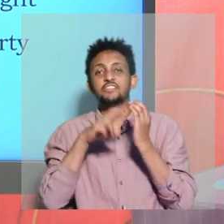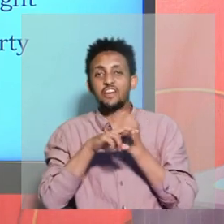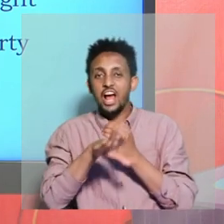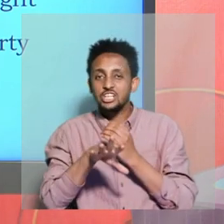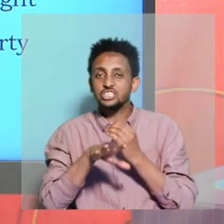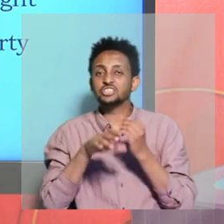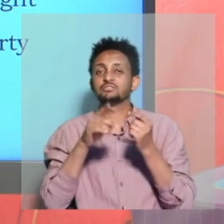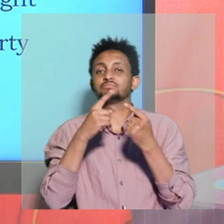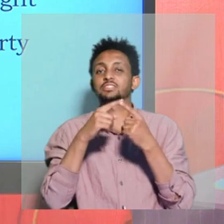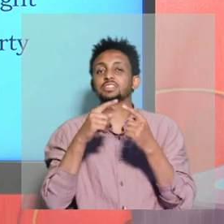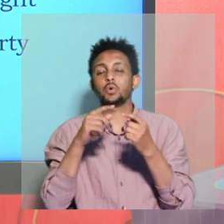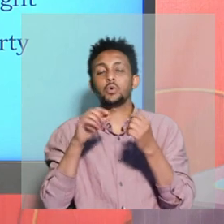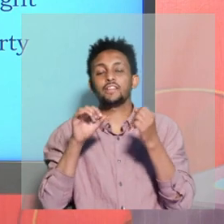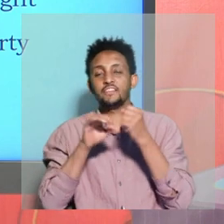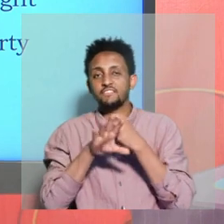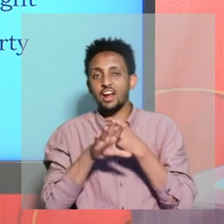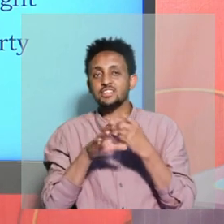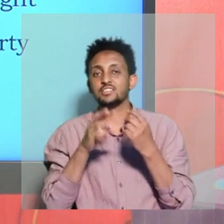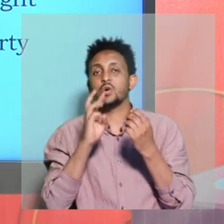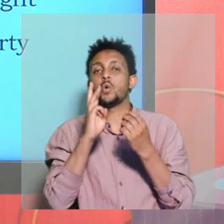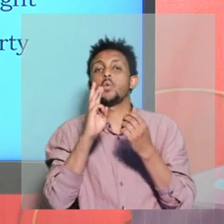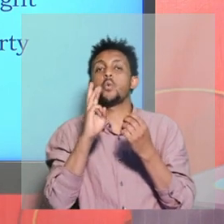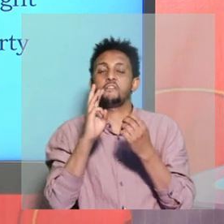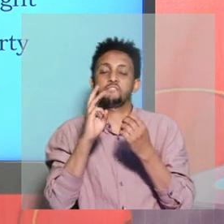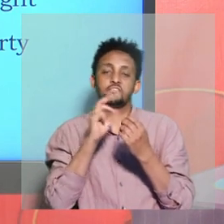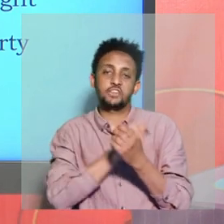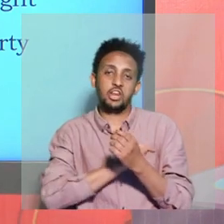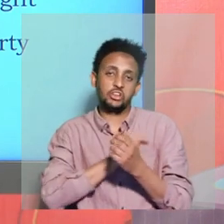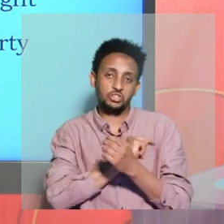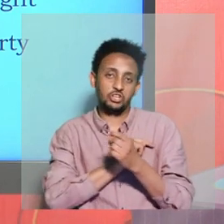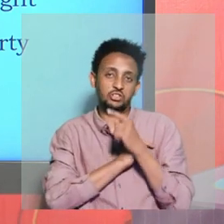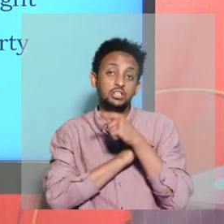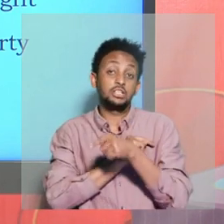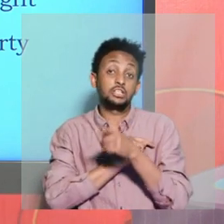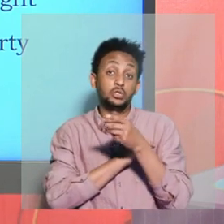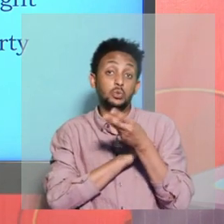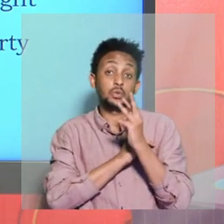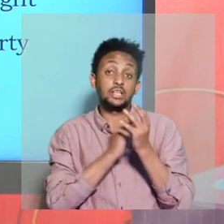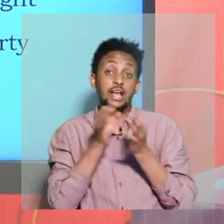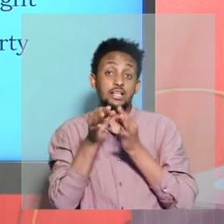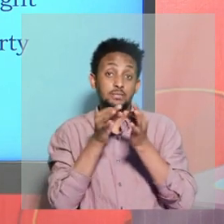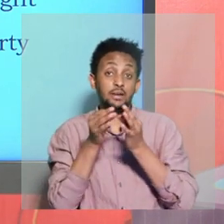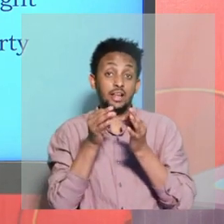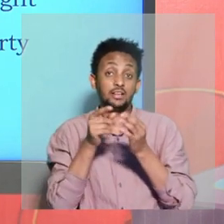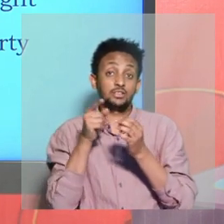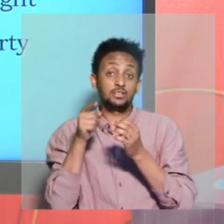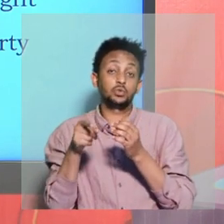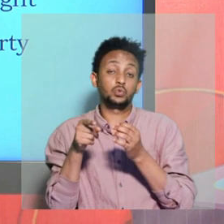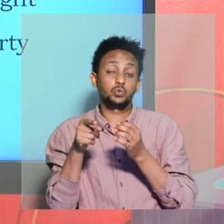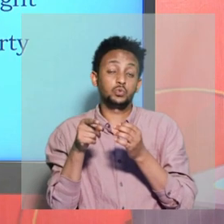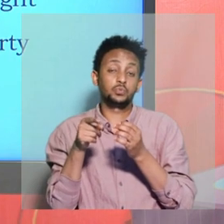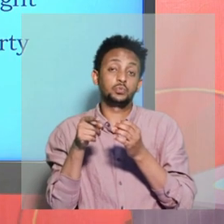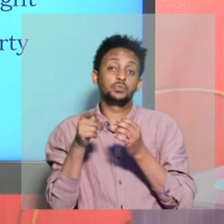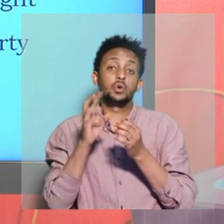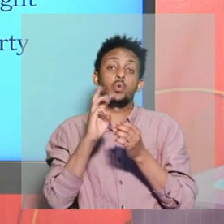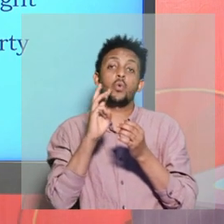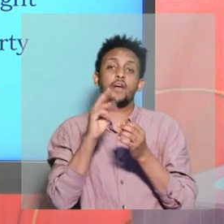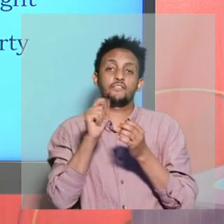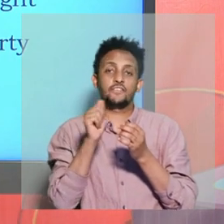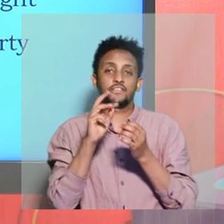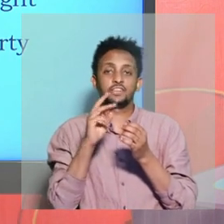diffraction, and interference using a wave nature, or it is explained due to that it is a wave